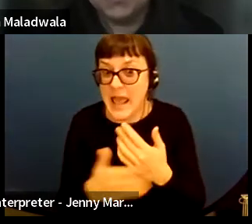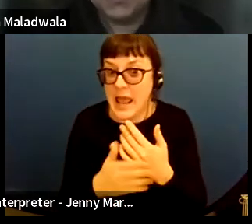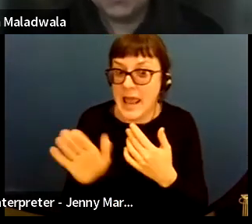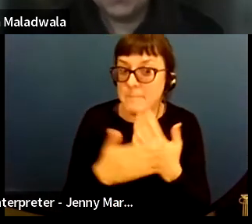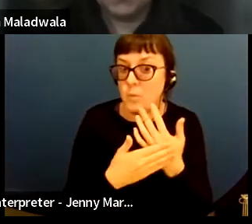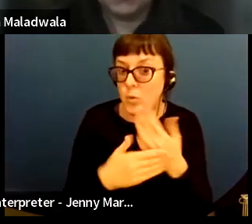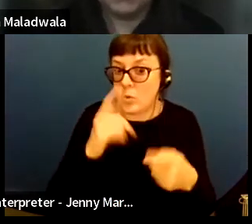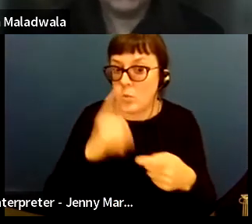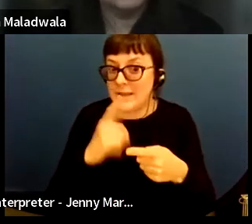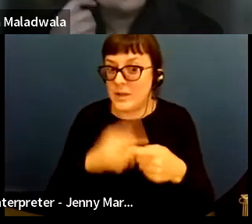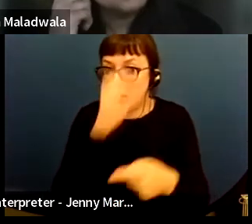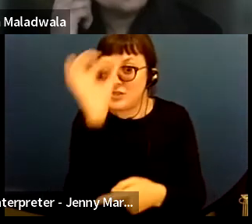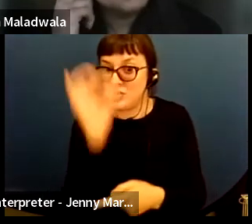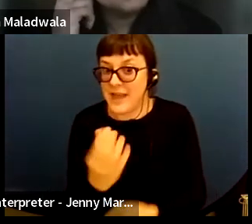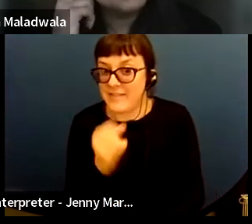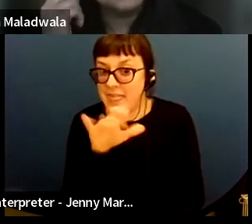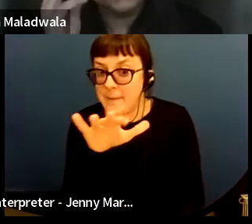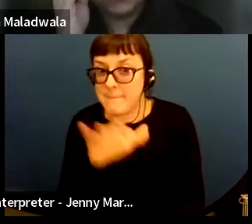questions.